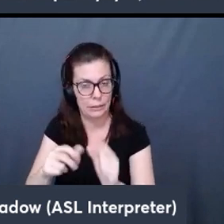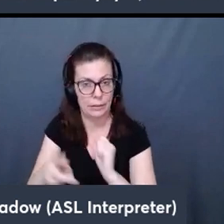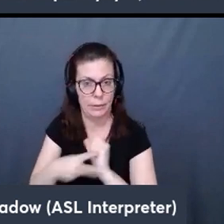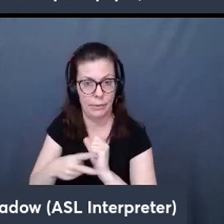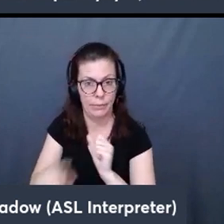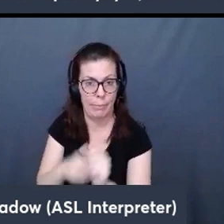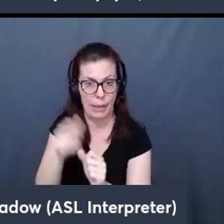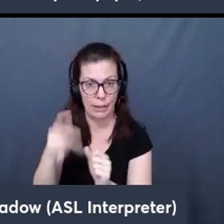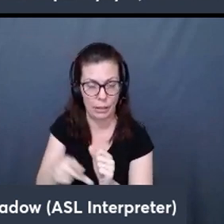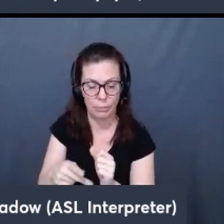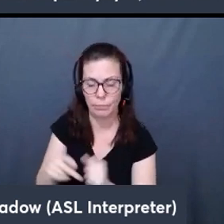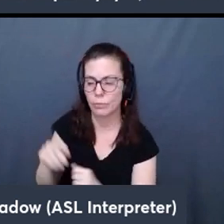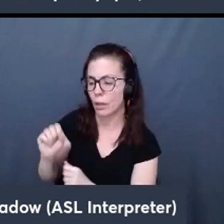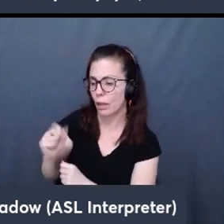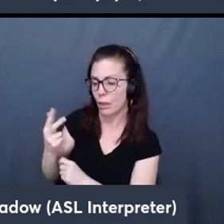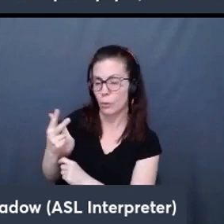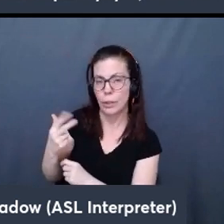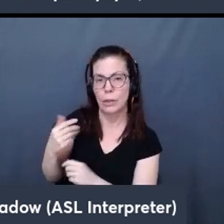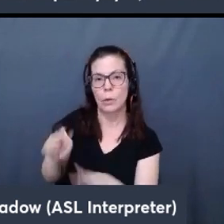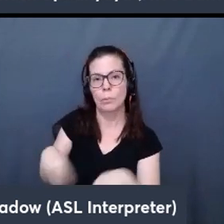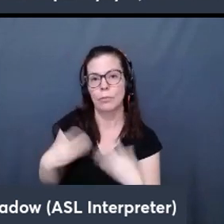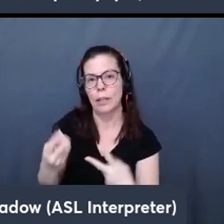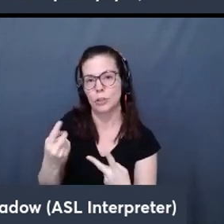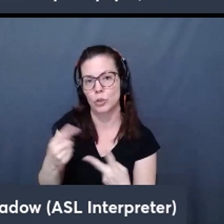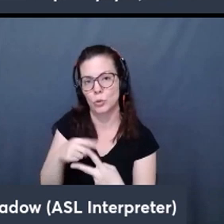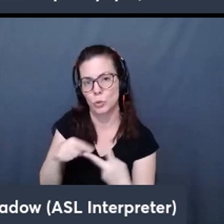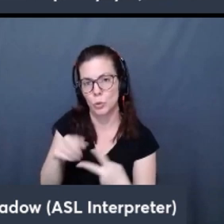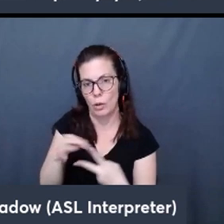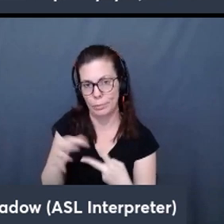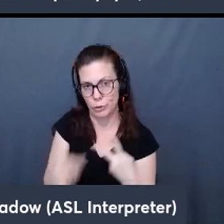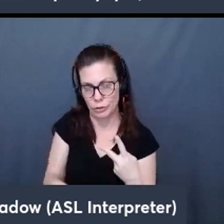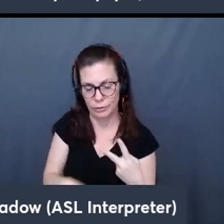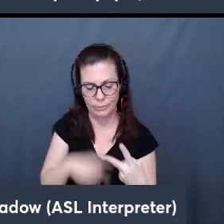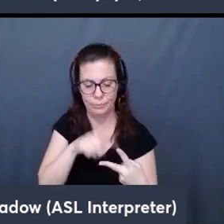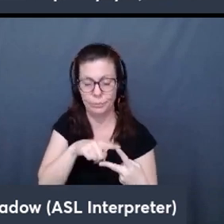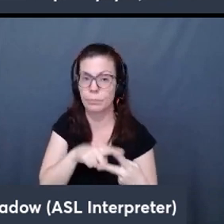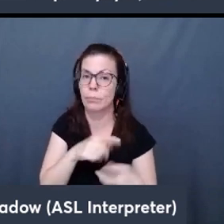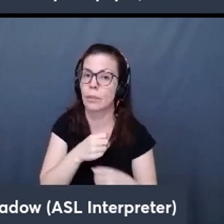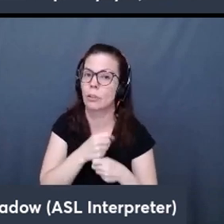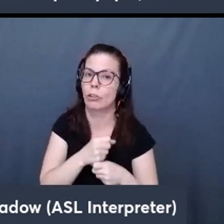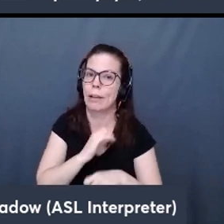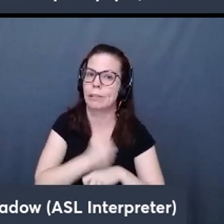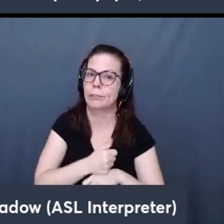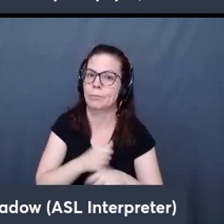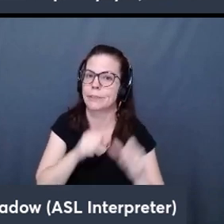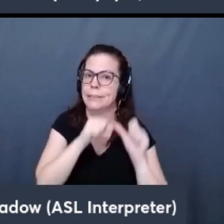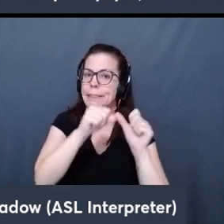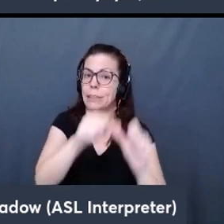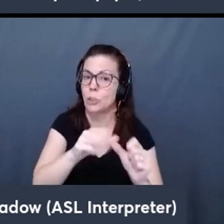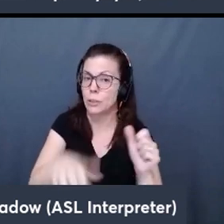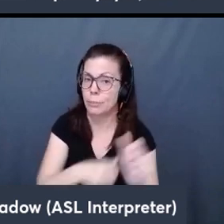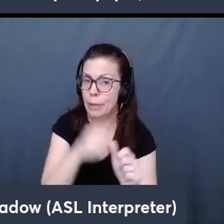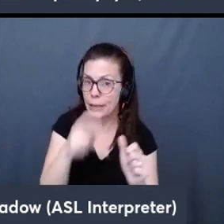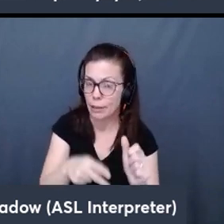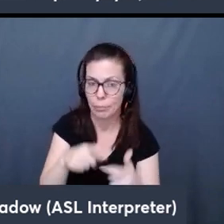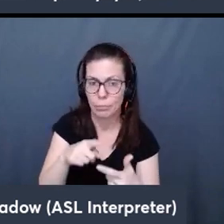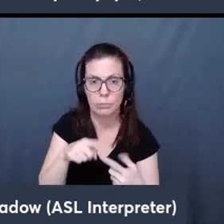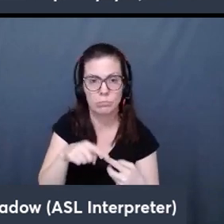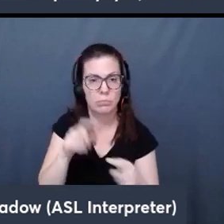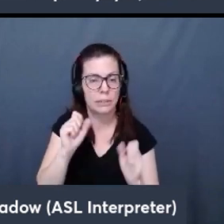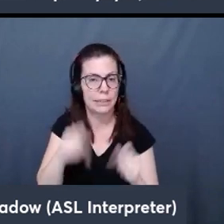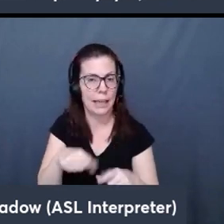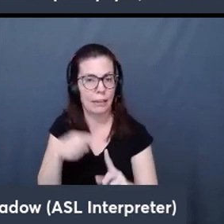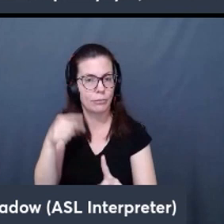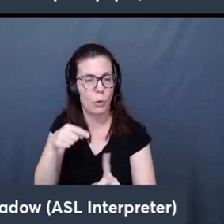we are providing customers with 2 options. The first option is to create continuous backups, which they can use for